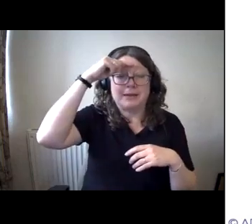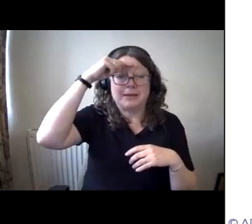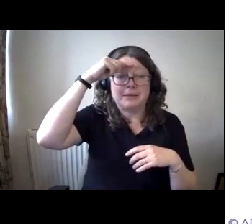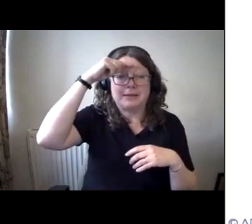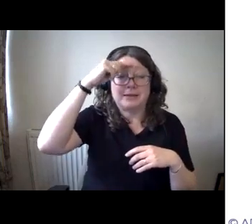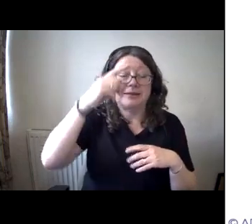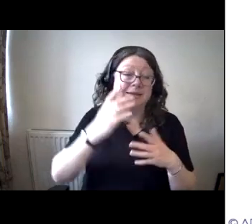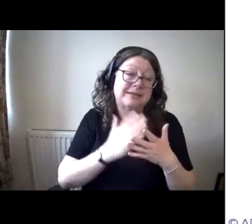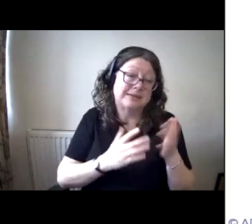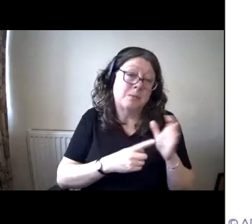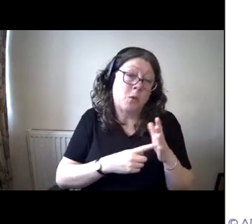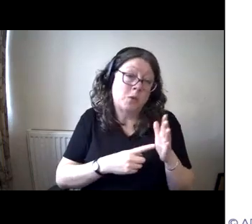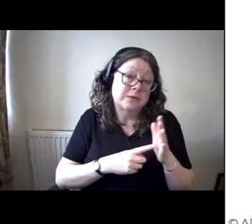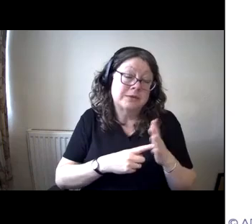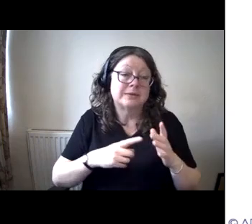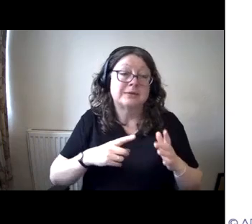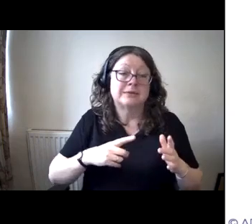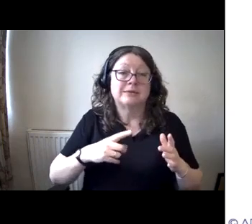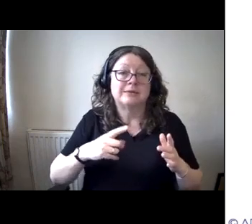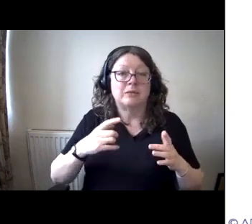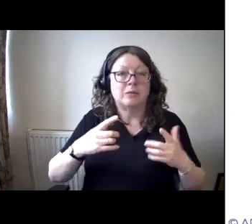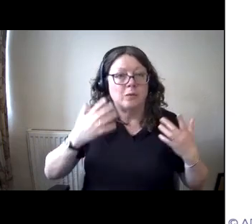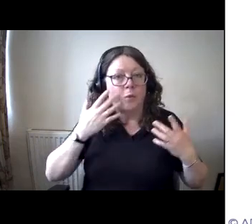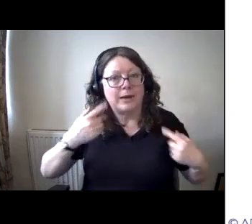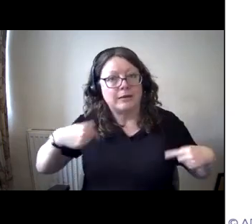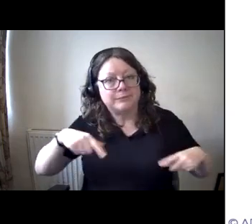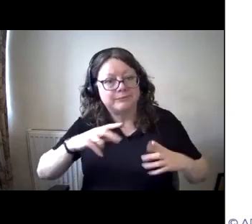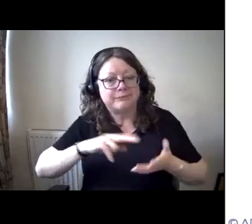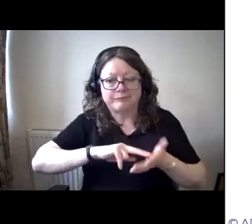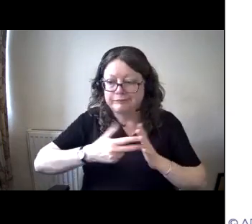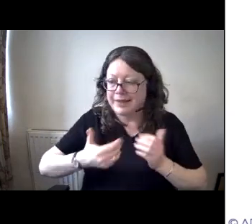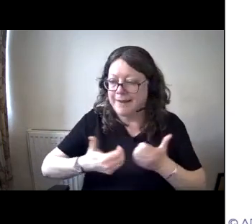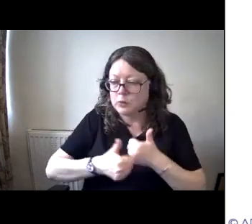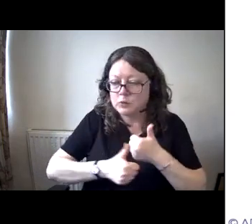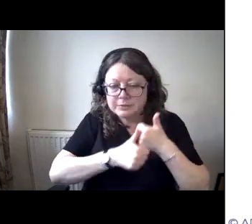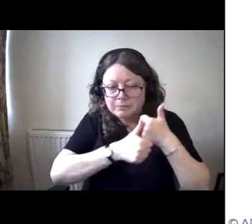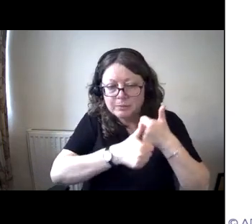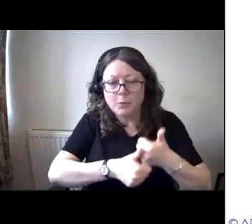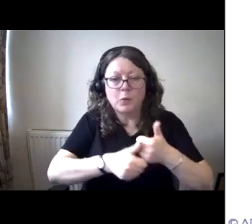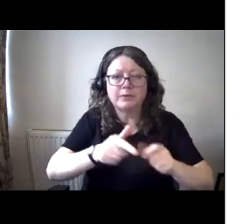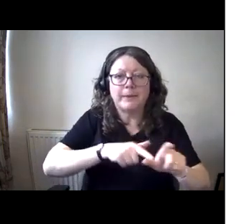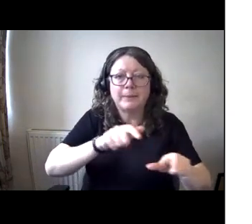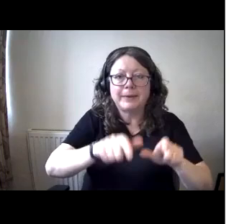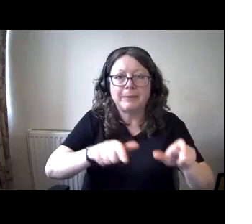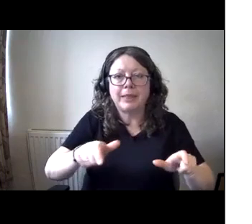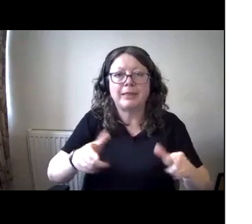important in terms of how we support and how we manage with our young people.